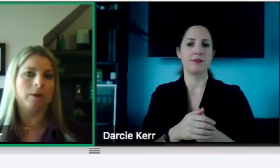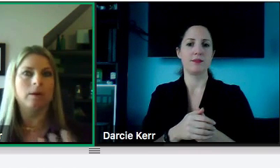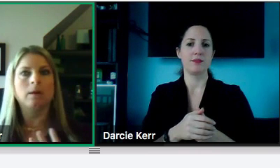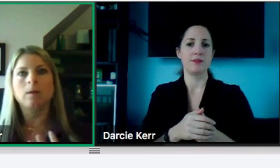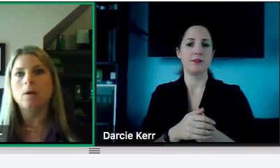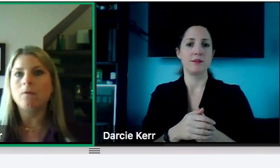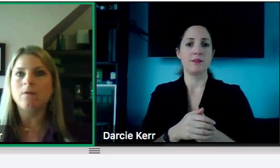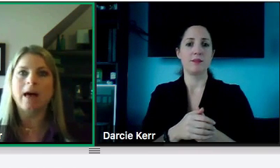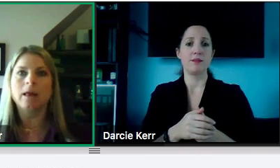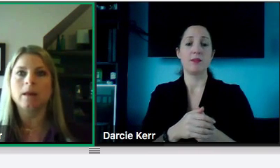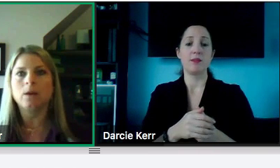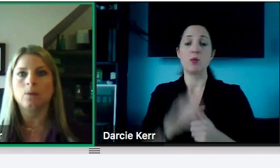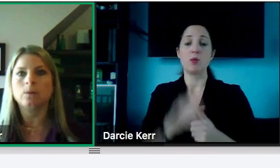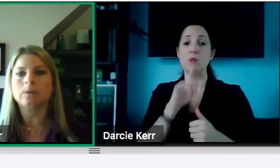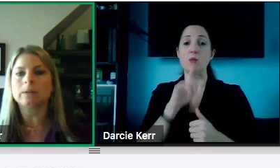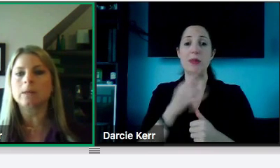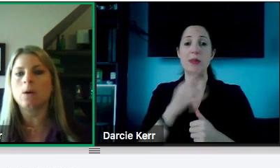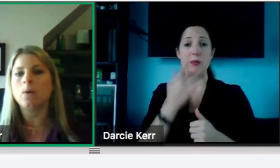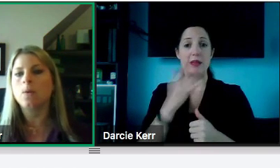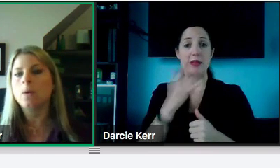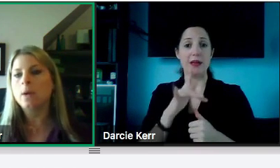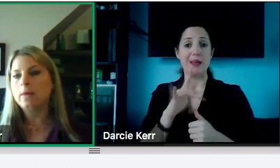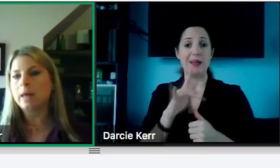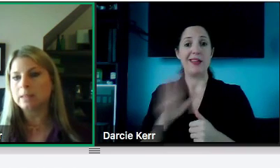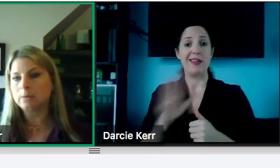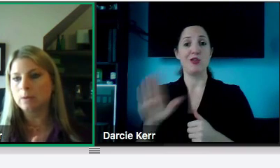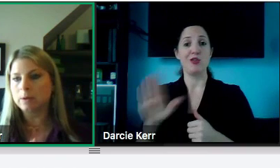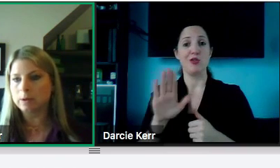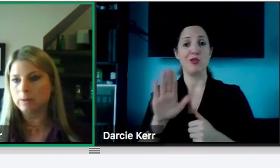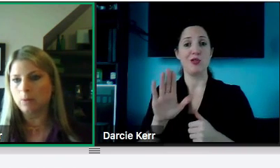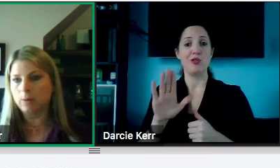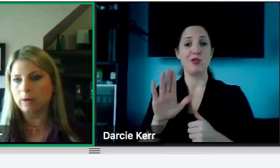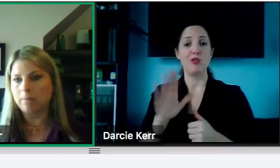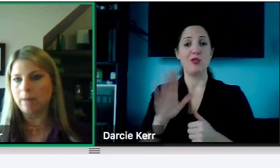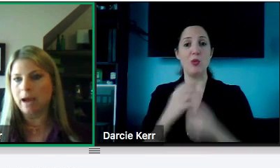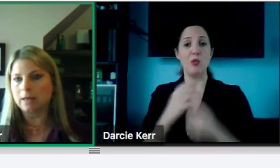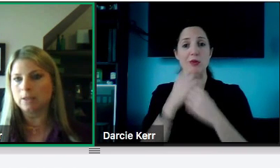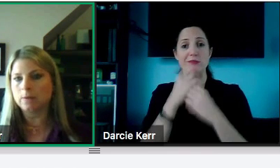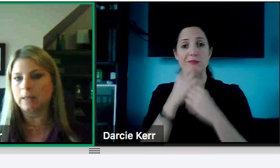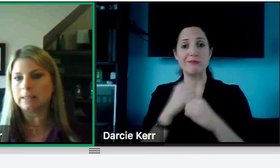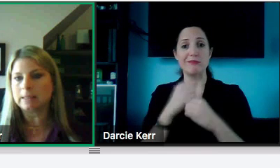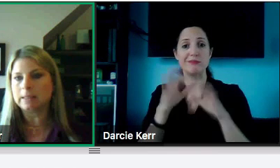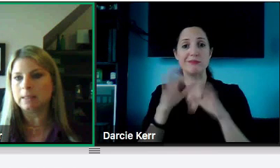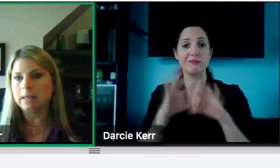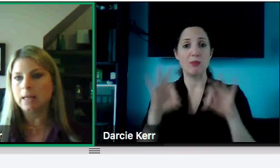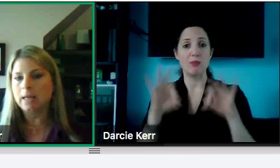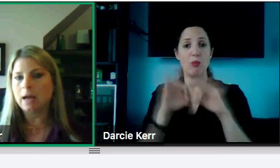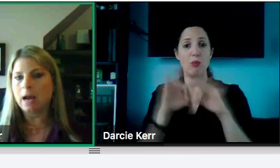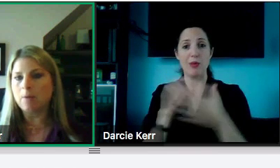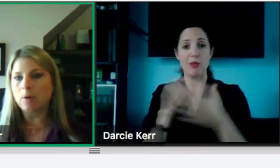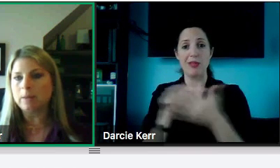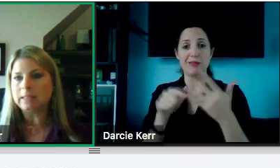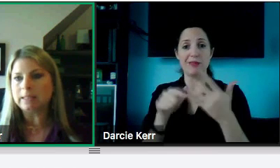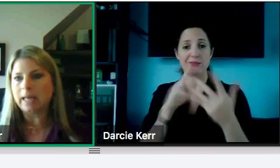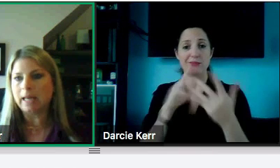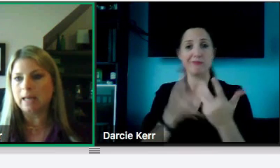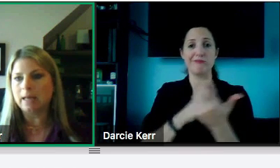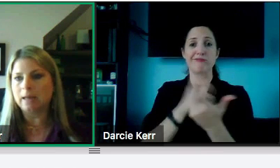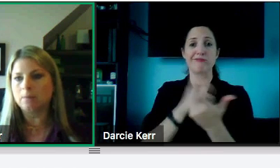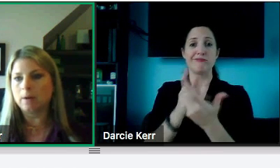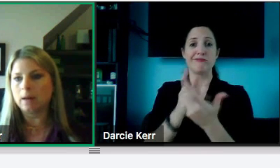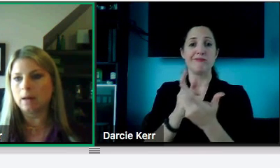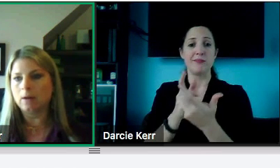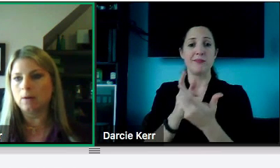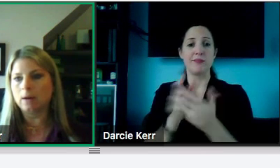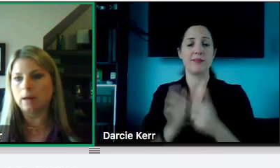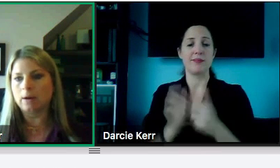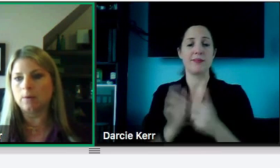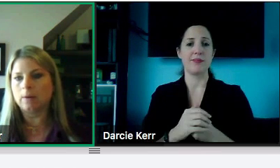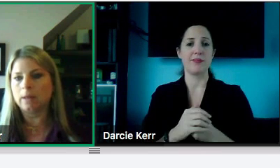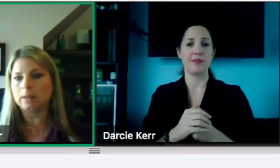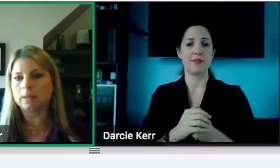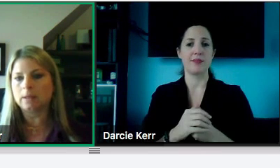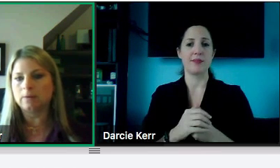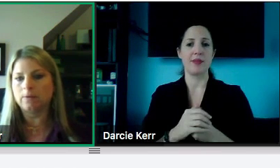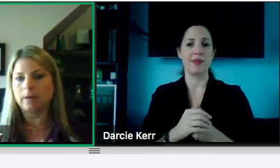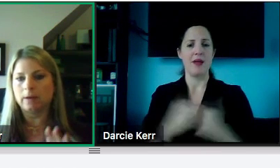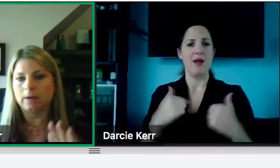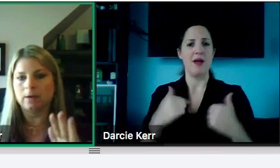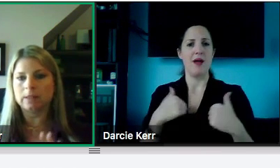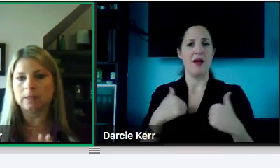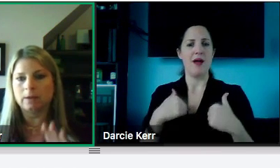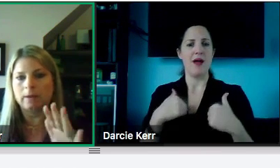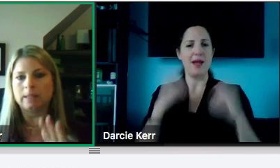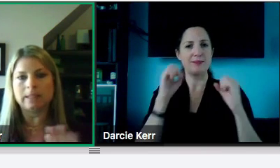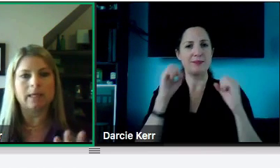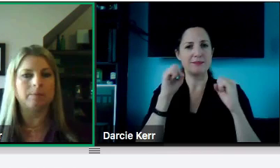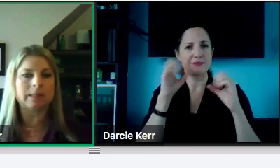what people value. So that's what was reported back to us. And I'm always taken when I look out into